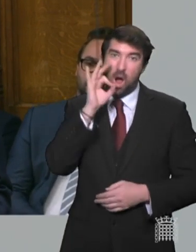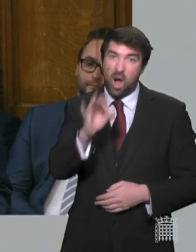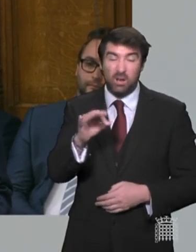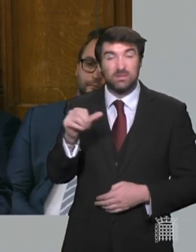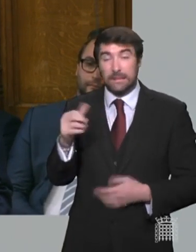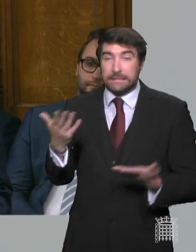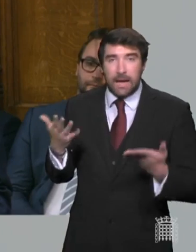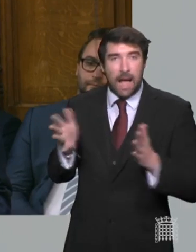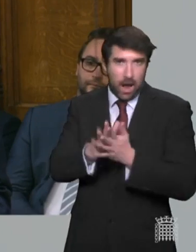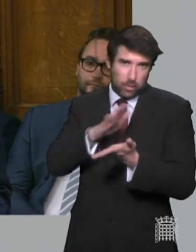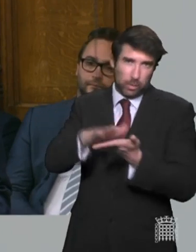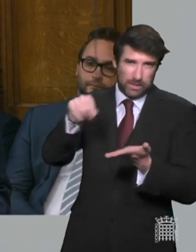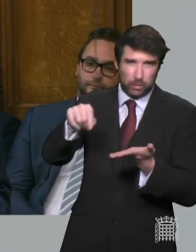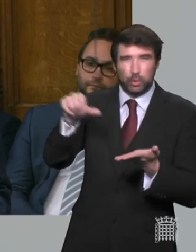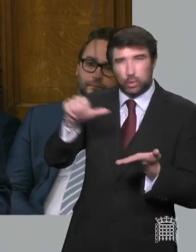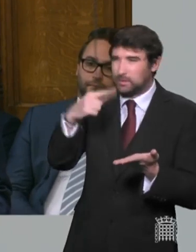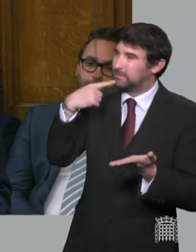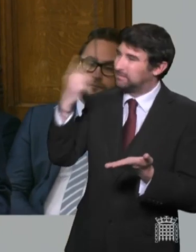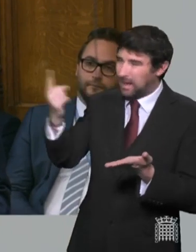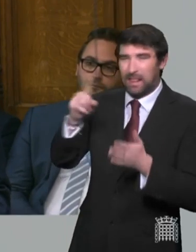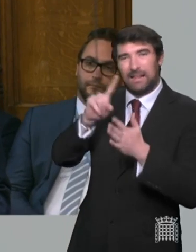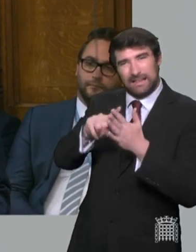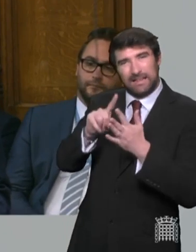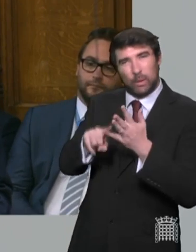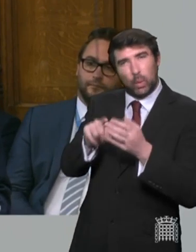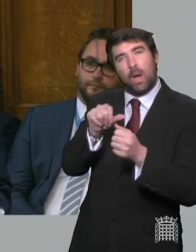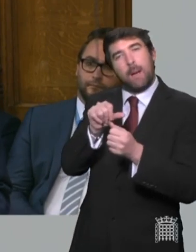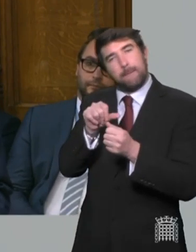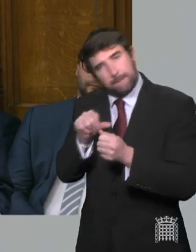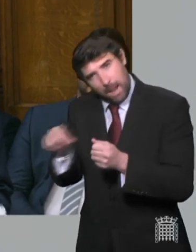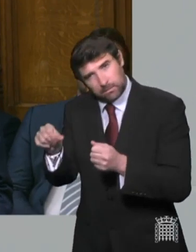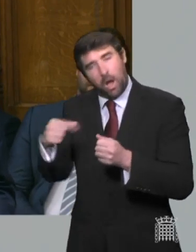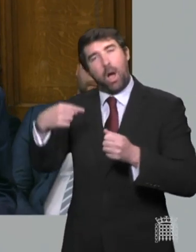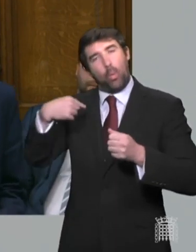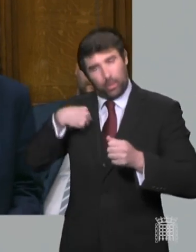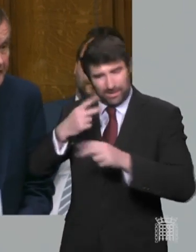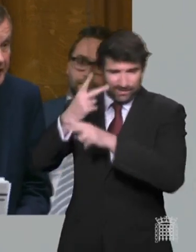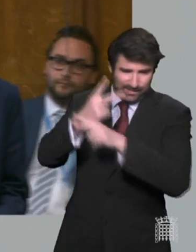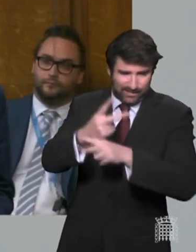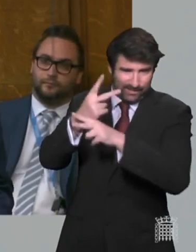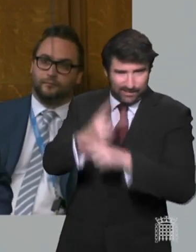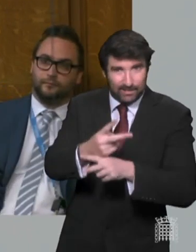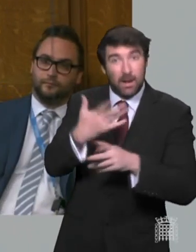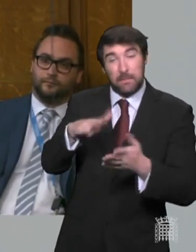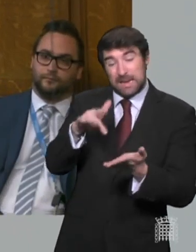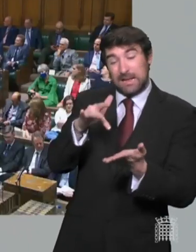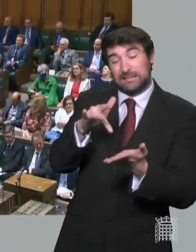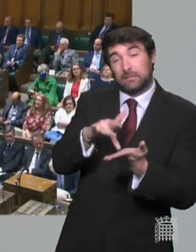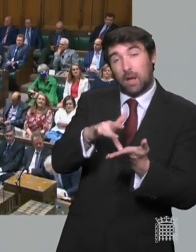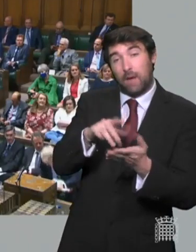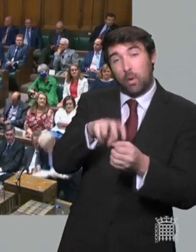the positive advantages of mutual enforcement as advocated in the recent excellent paper by the Centre for Brexit Policy?